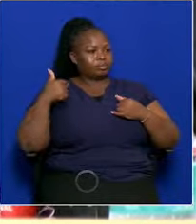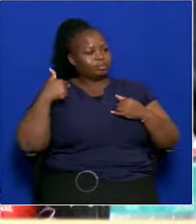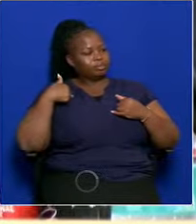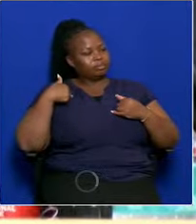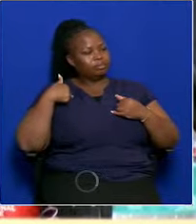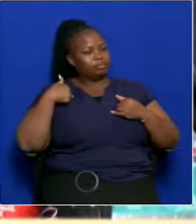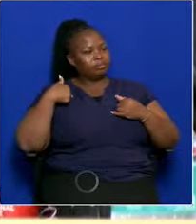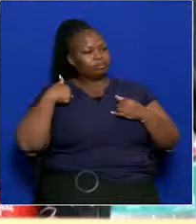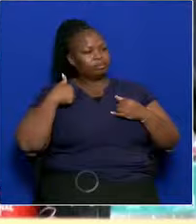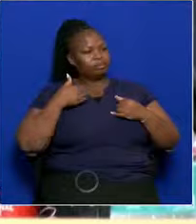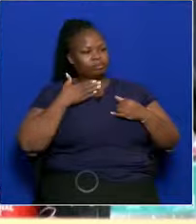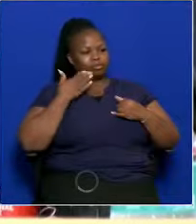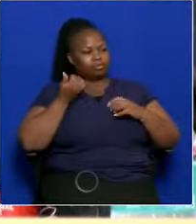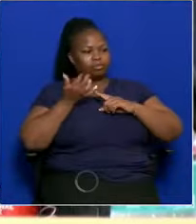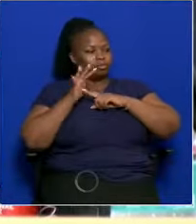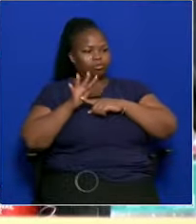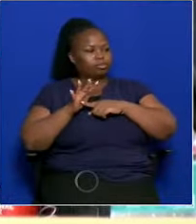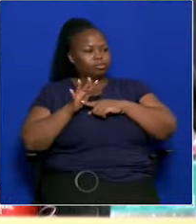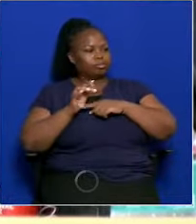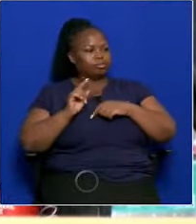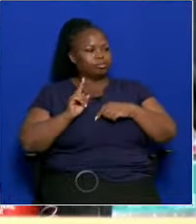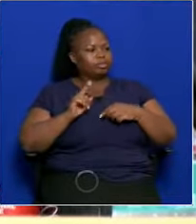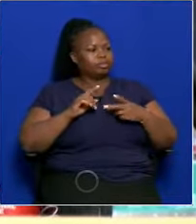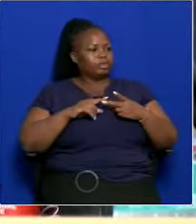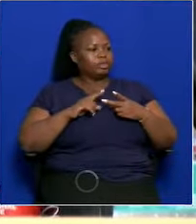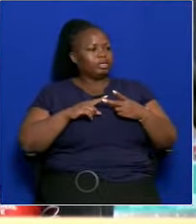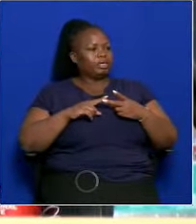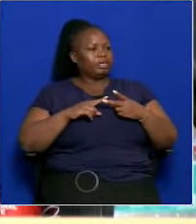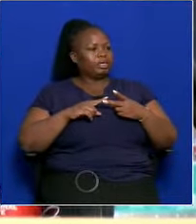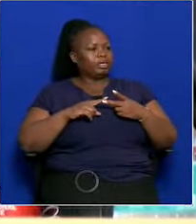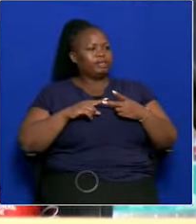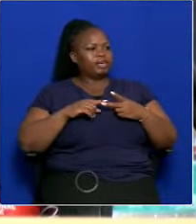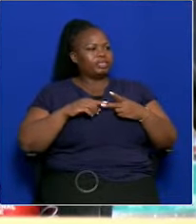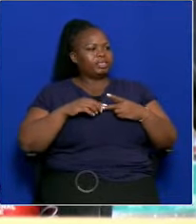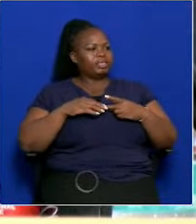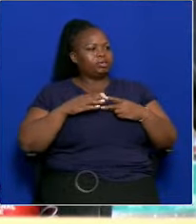display, but if we can go to page